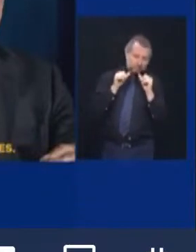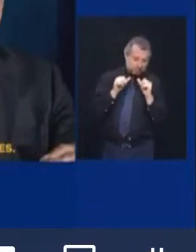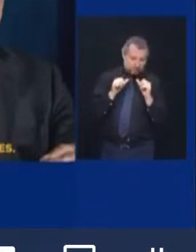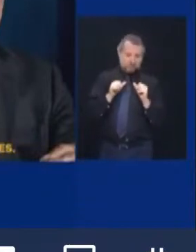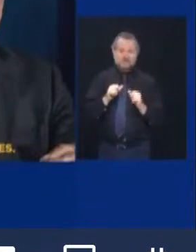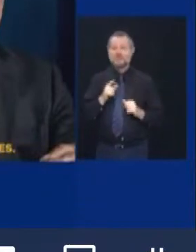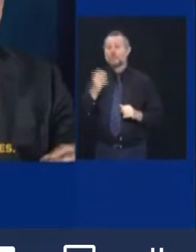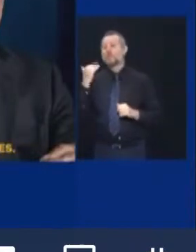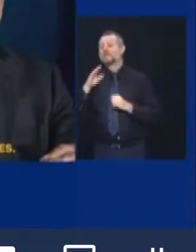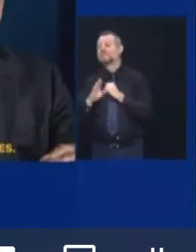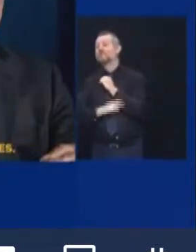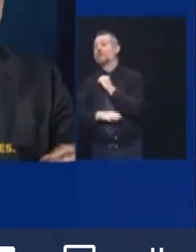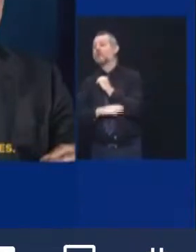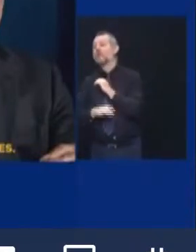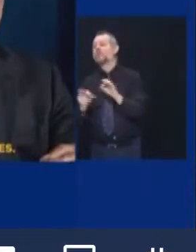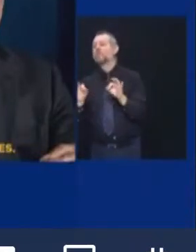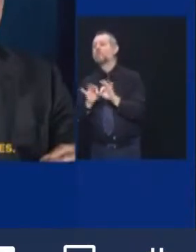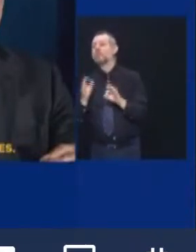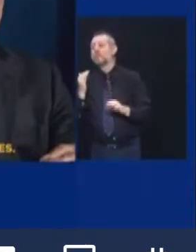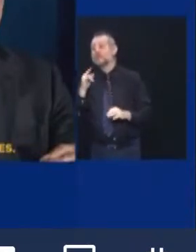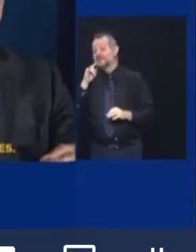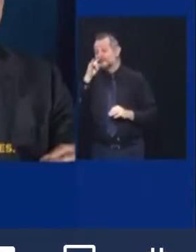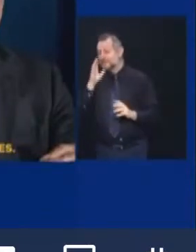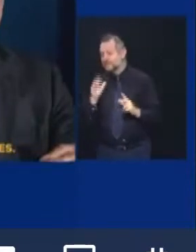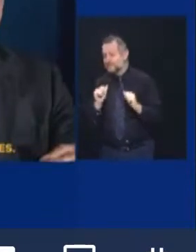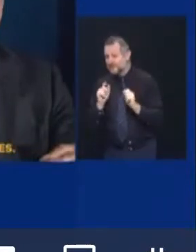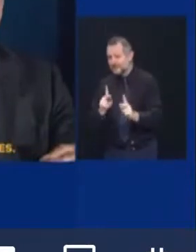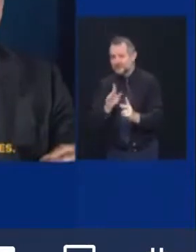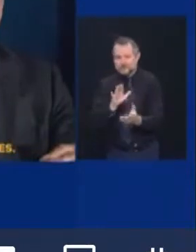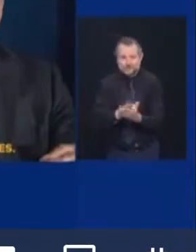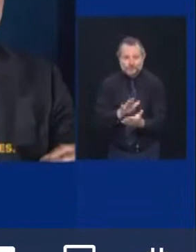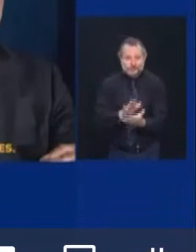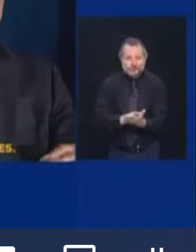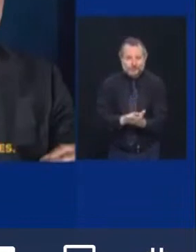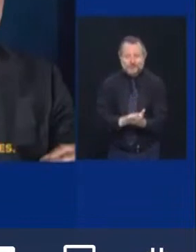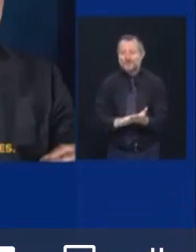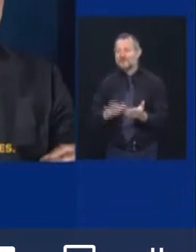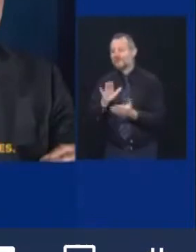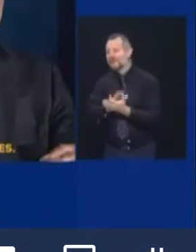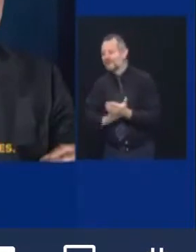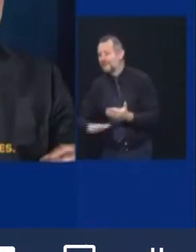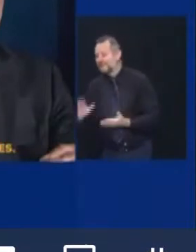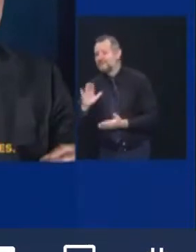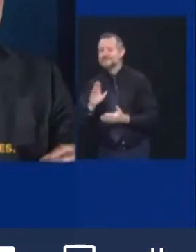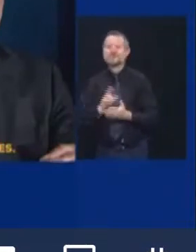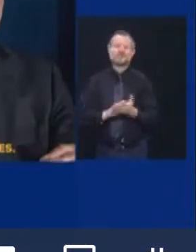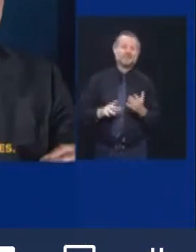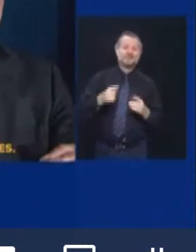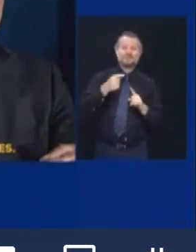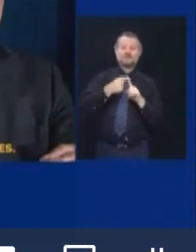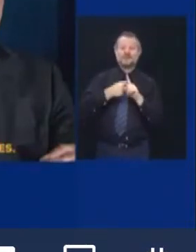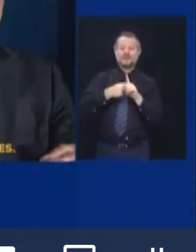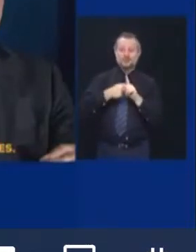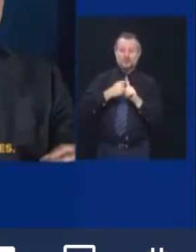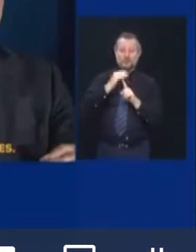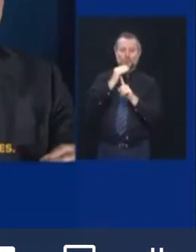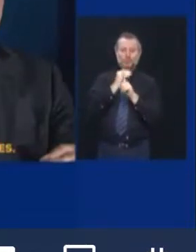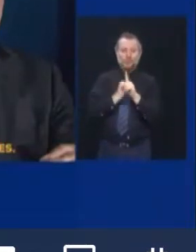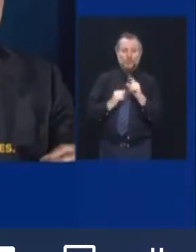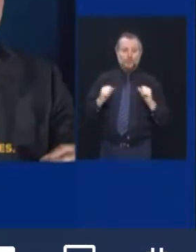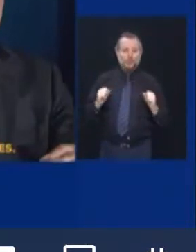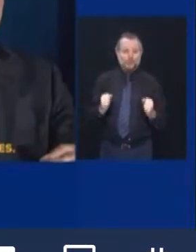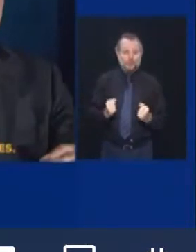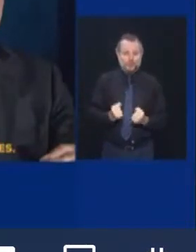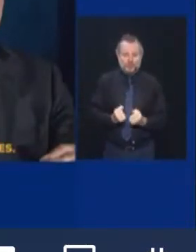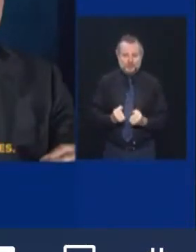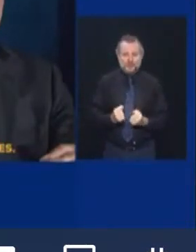reopening. Kids are coming back to college. It's colder outside. People are going indoors. You can't do the indoor